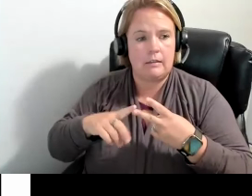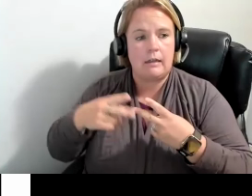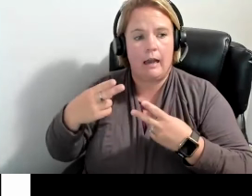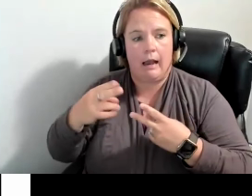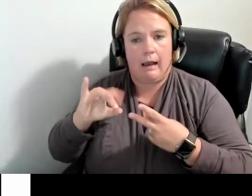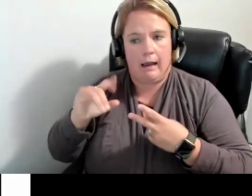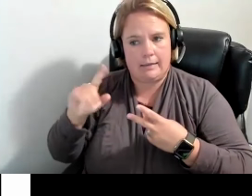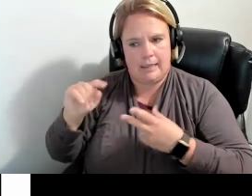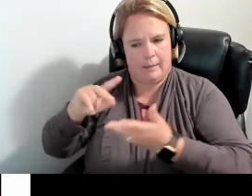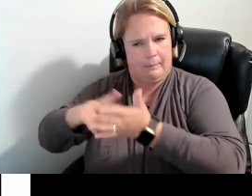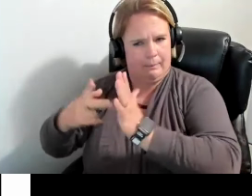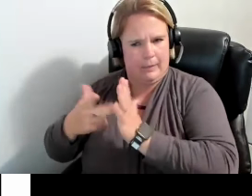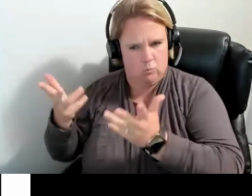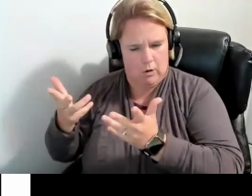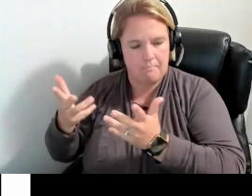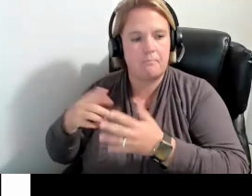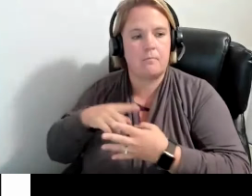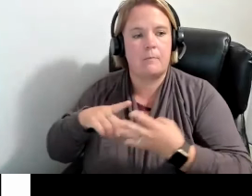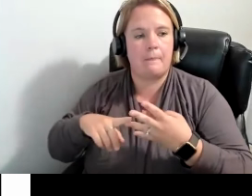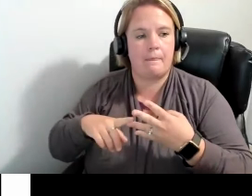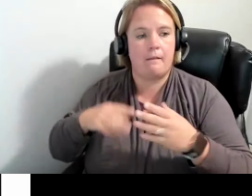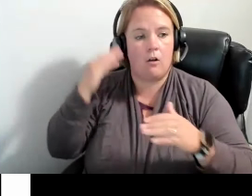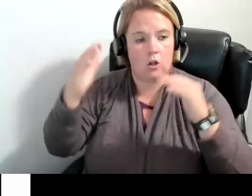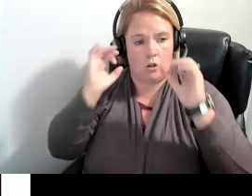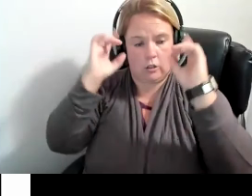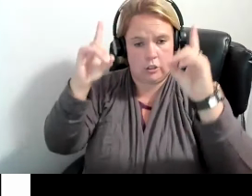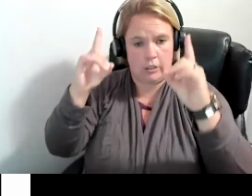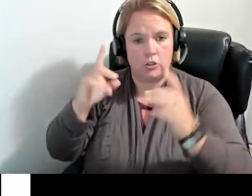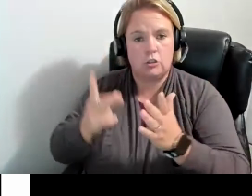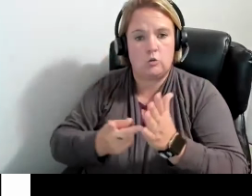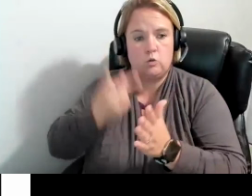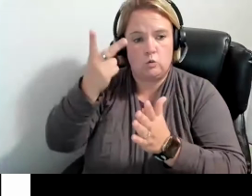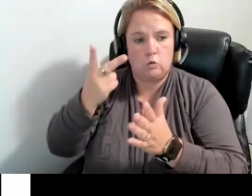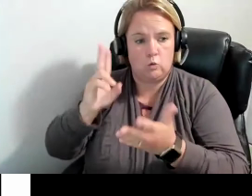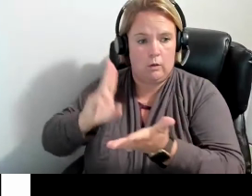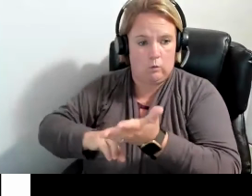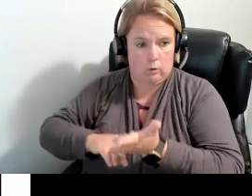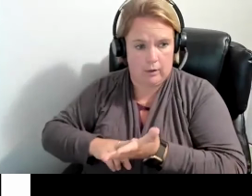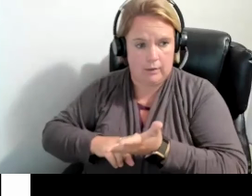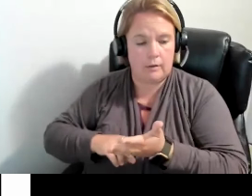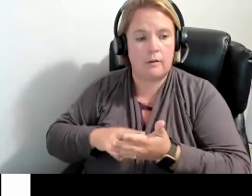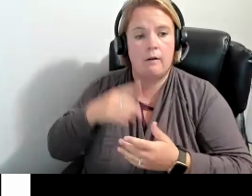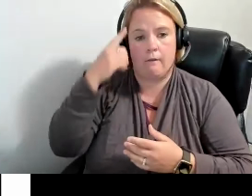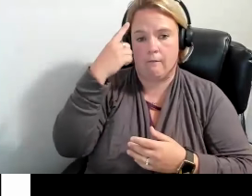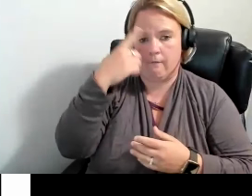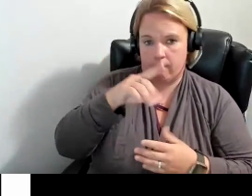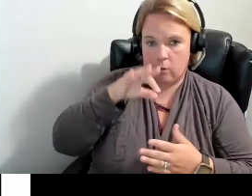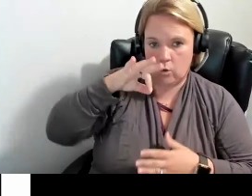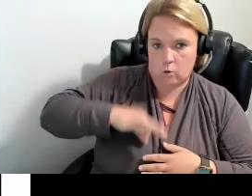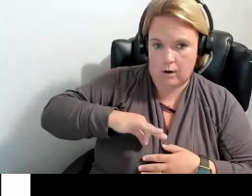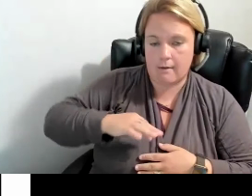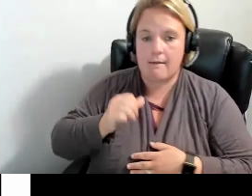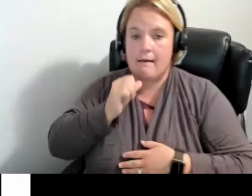actually is. We'll be talking about adult ed dual enrollment, talking about the differences between 4-credit classes and non-credit